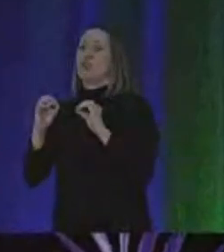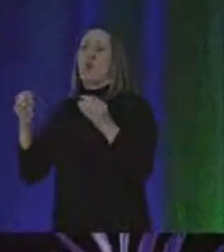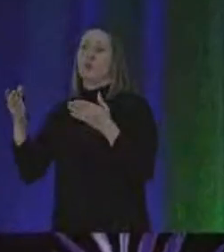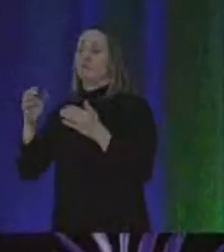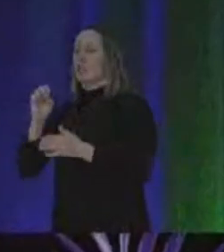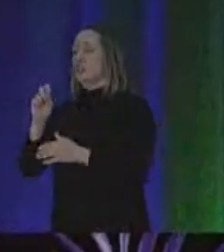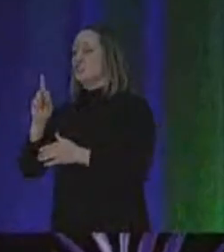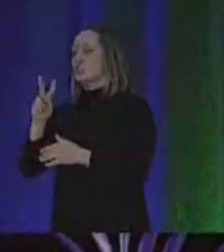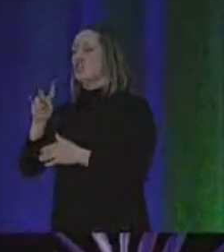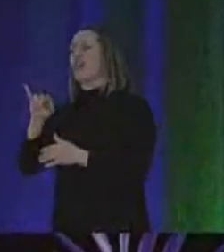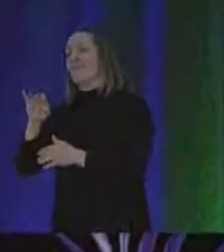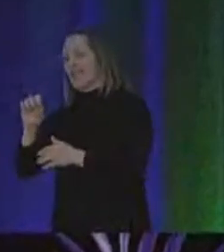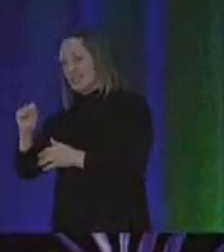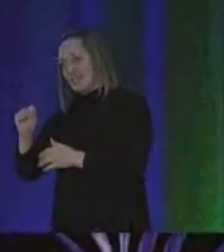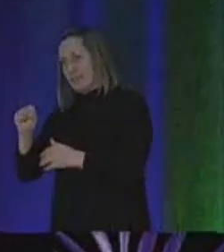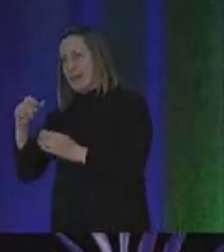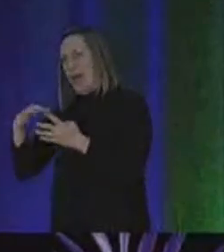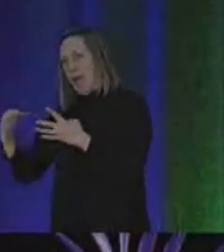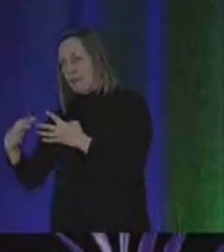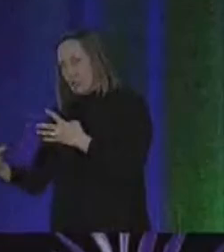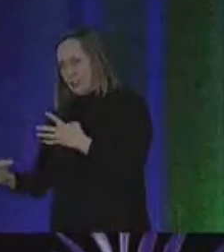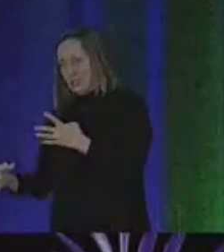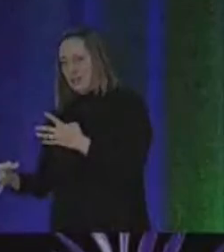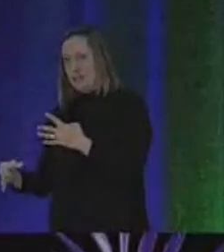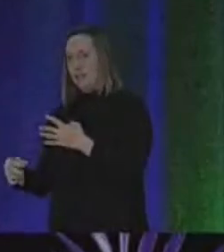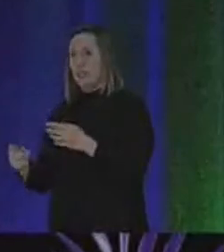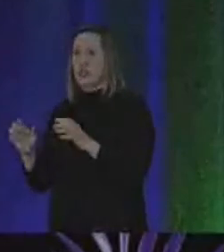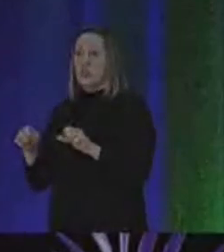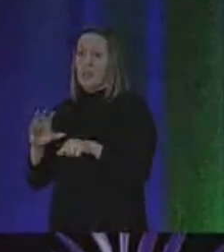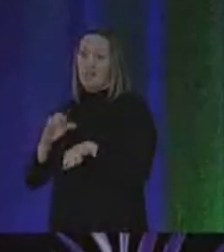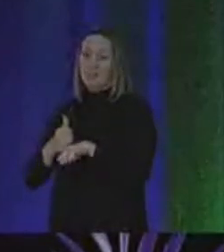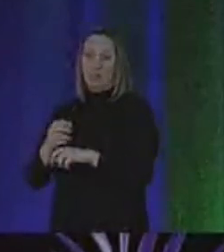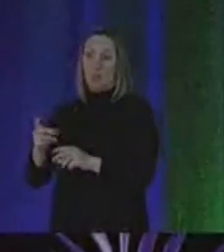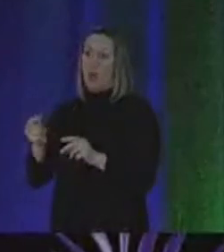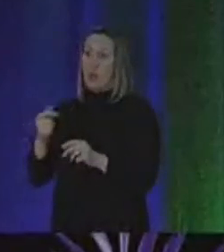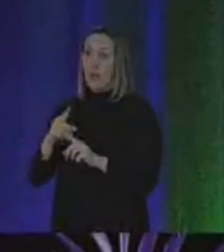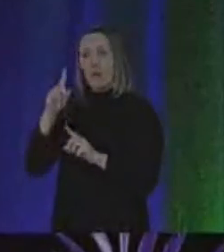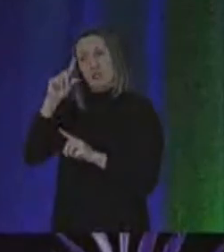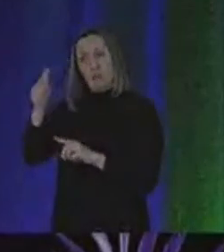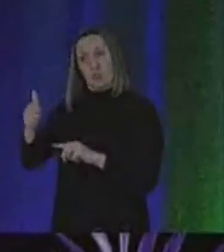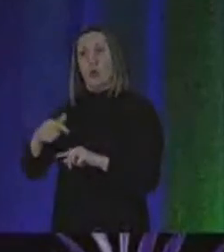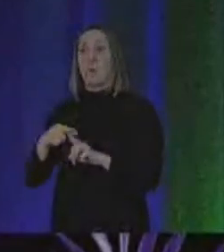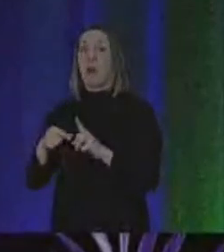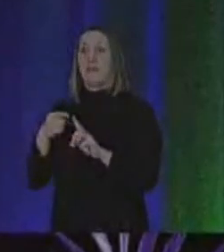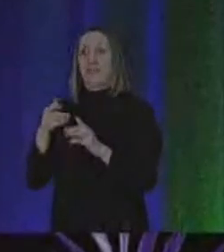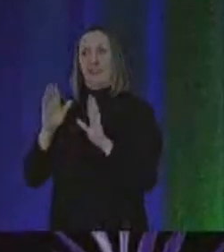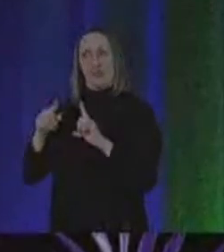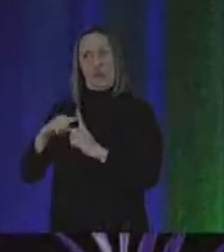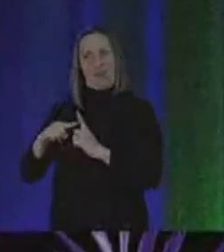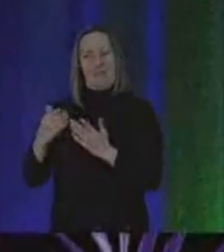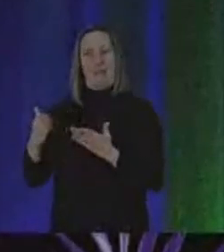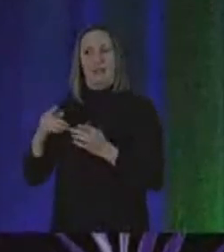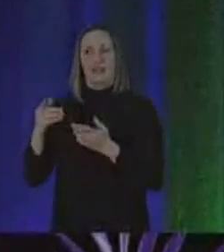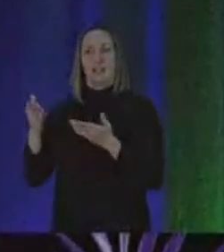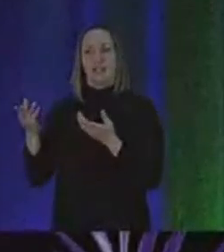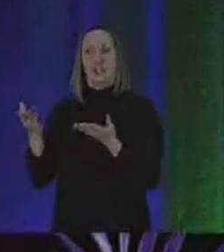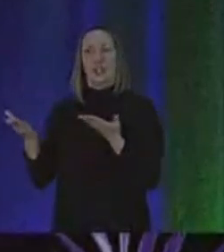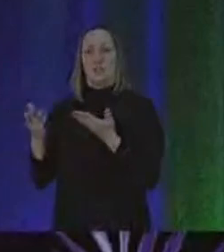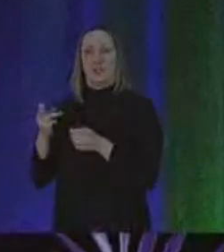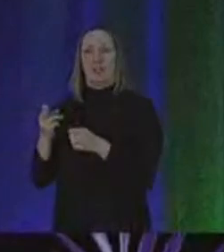out of the box. It's just up to you to hook it up. The great thing is that with the services that we're using today, it's very, very easy to get